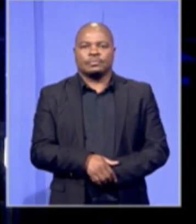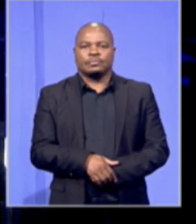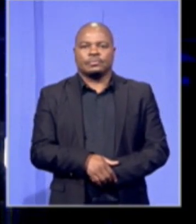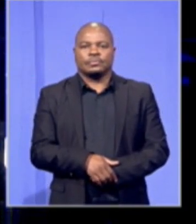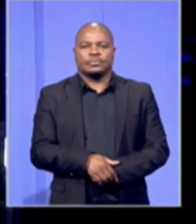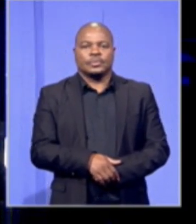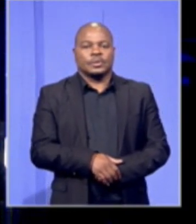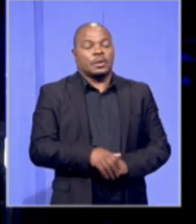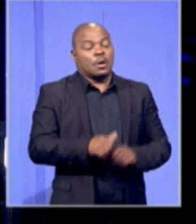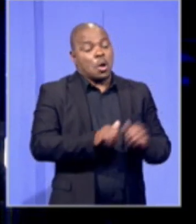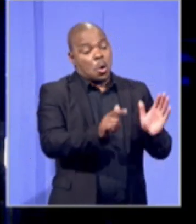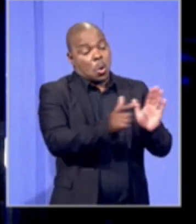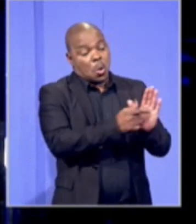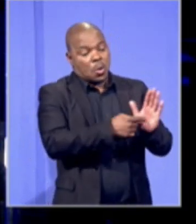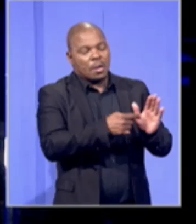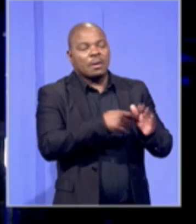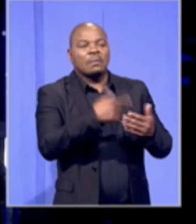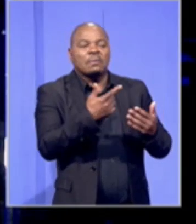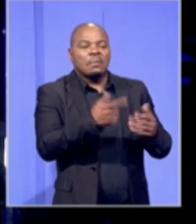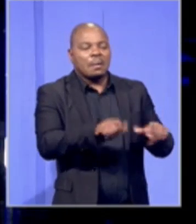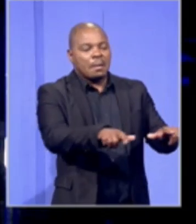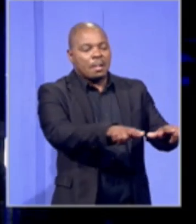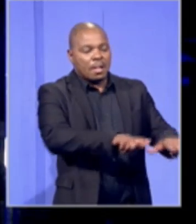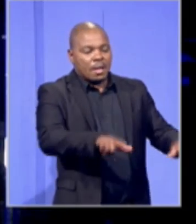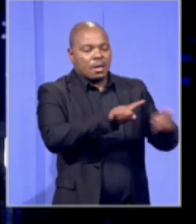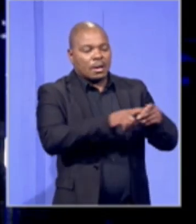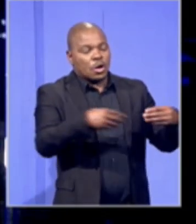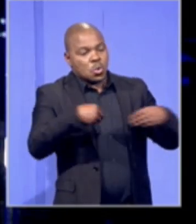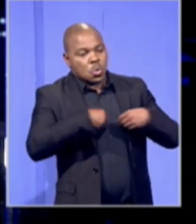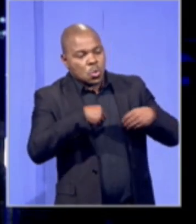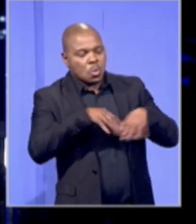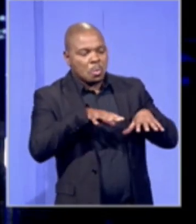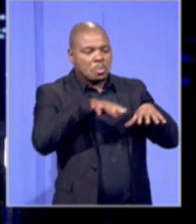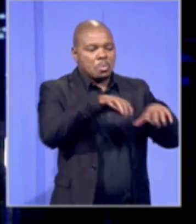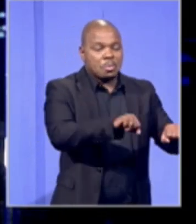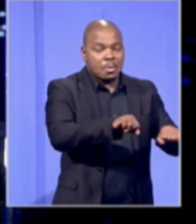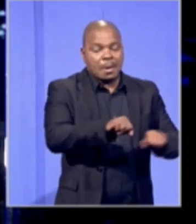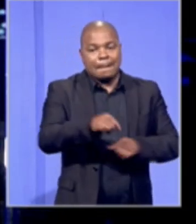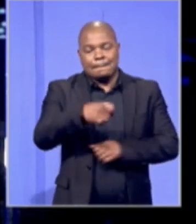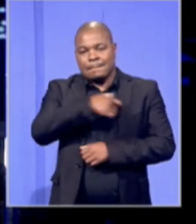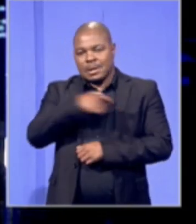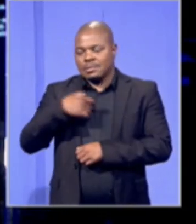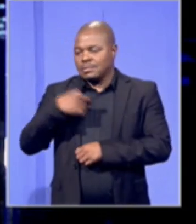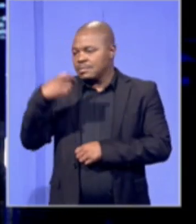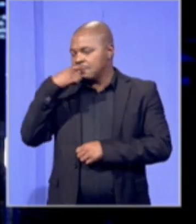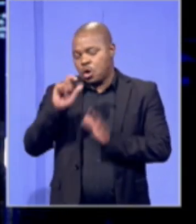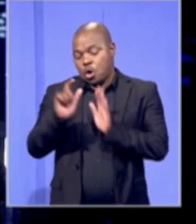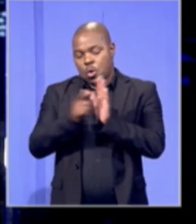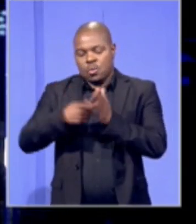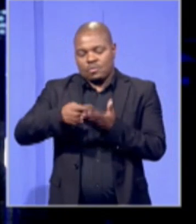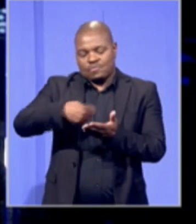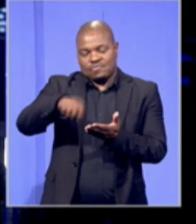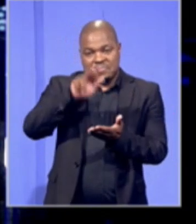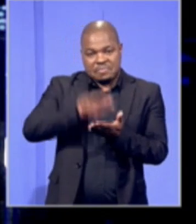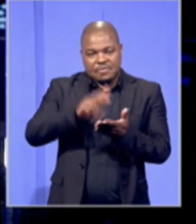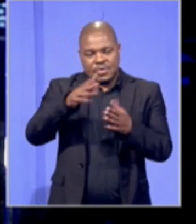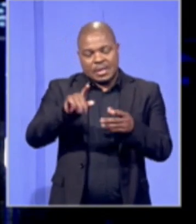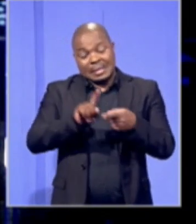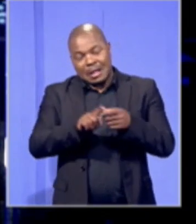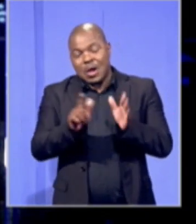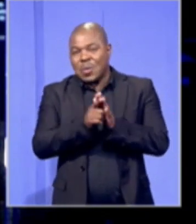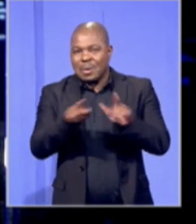Ho saenwa ha molao wa mobu wa ho amoha mobu kapa thepa ke mopresidente Cyril Ramaphosa maobane ke o mong wa melao e bakileng dipuo di ana ofela